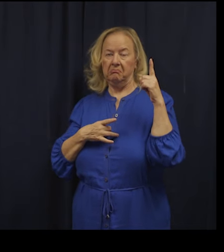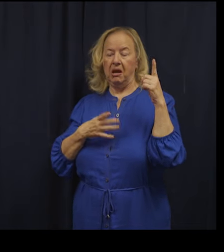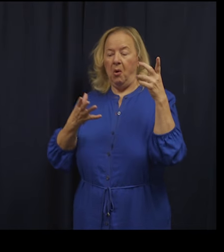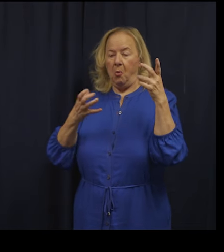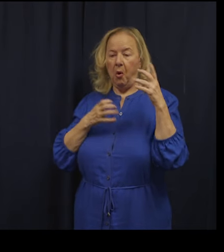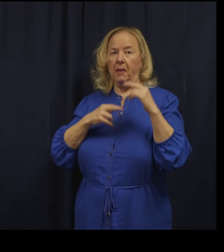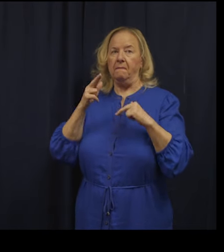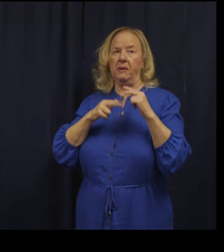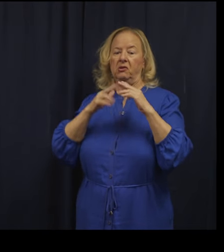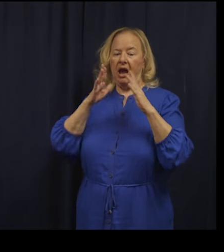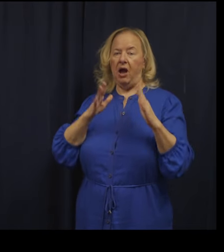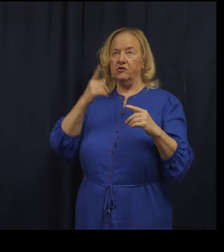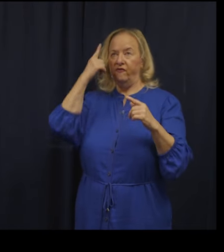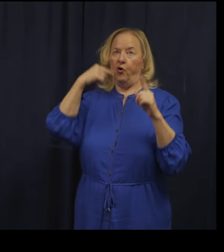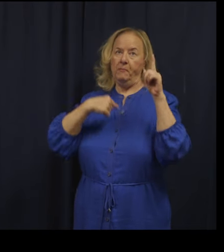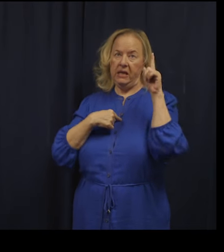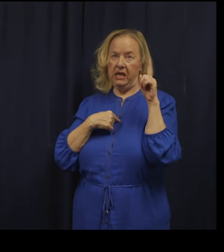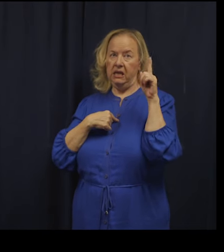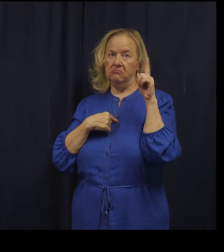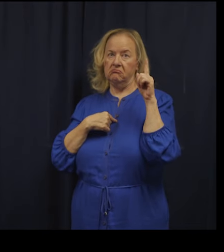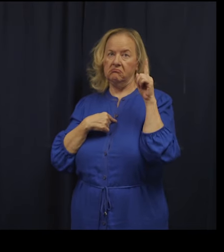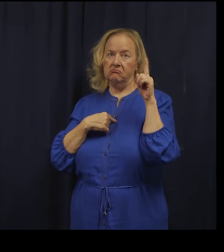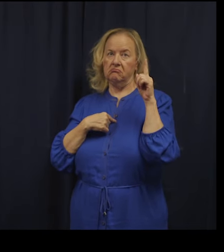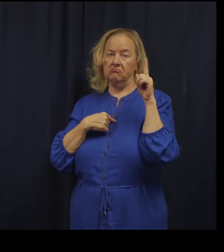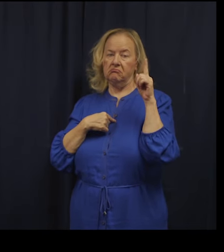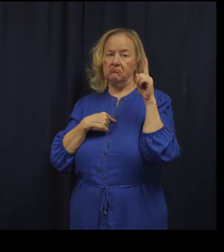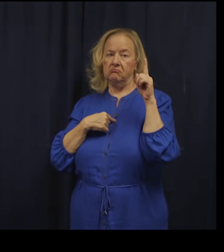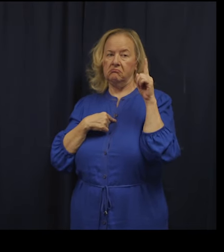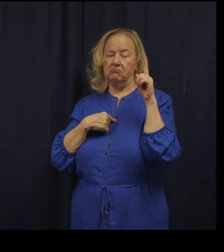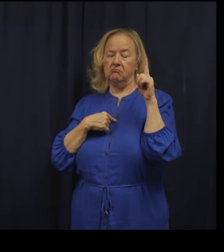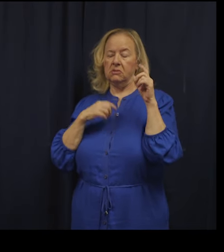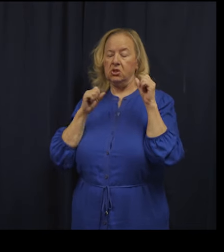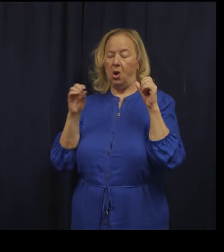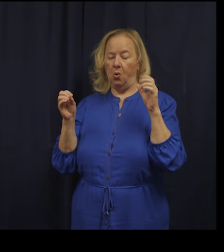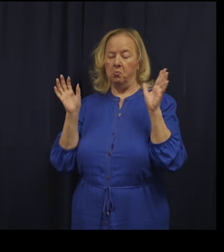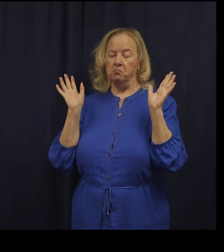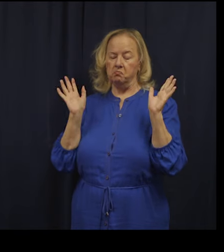They want to build a house for me, all right? And so,